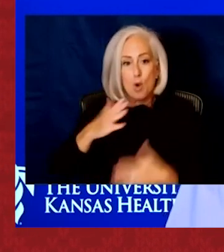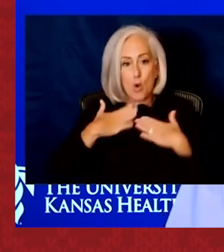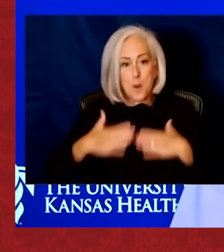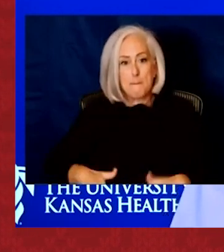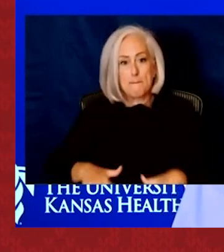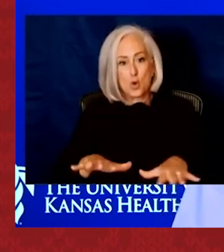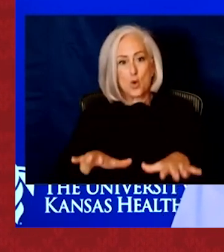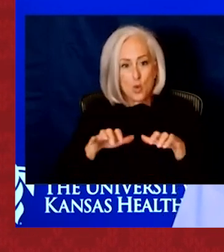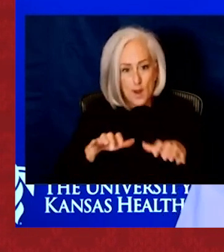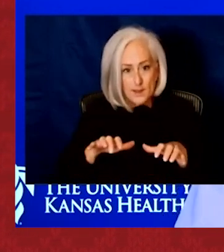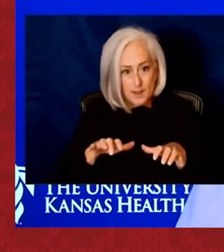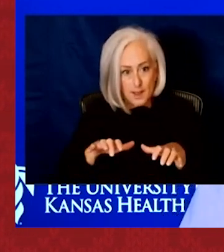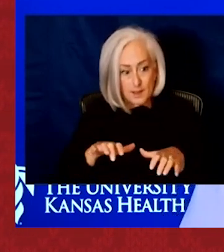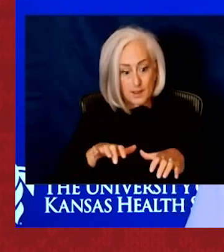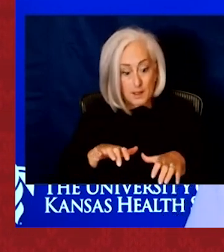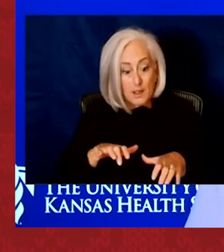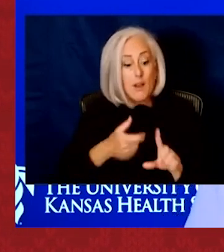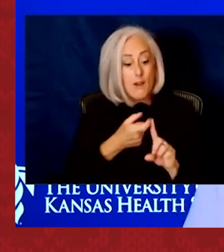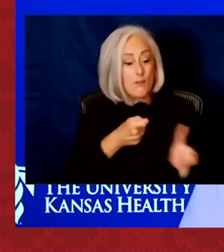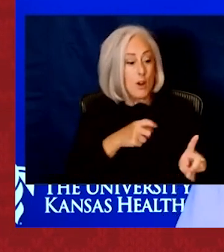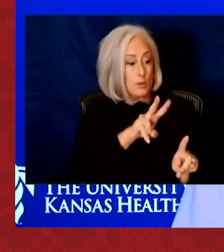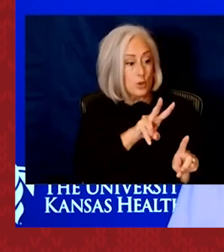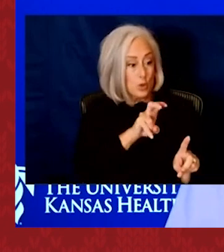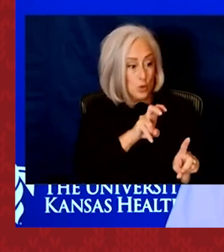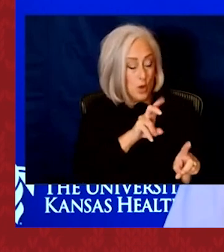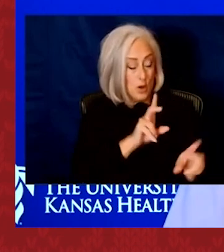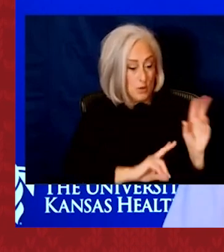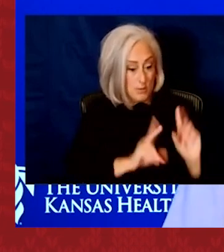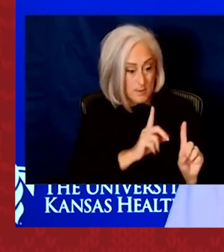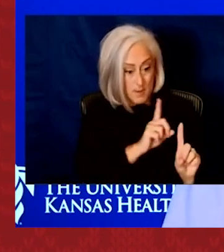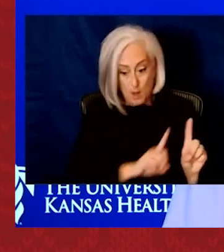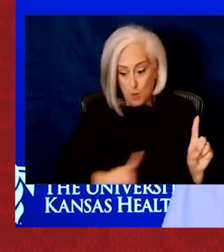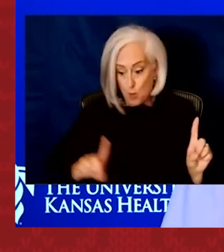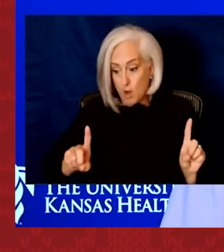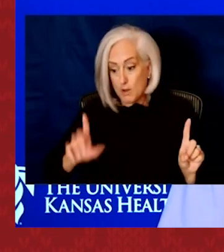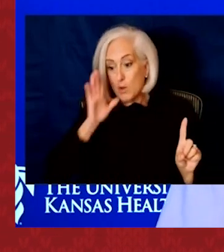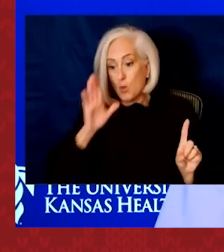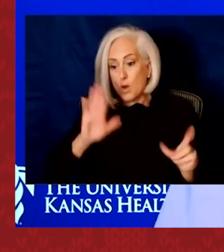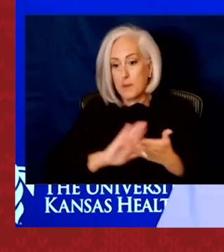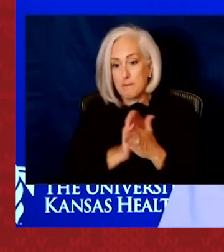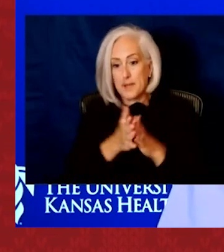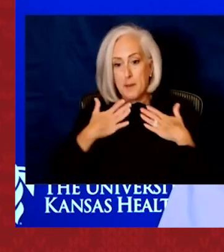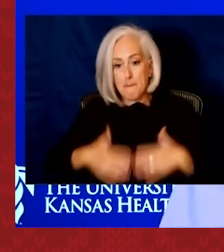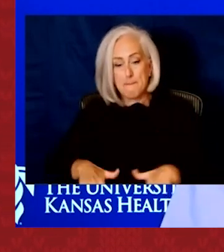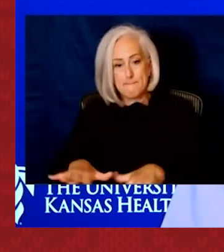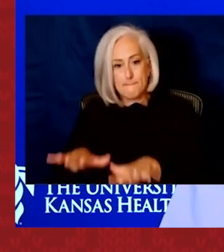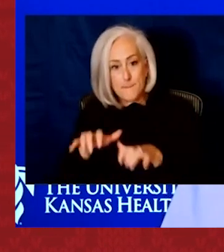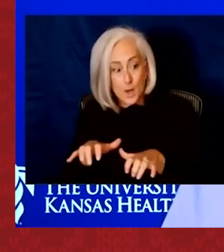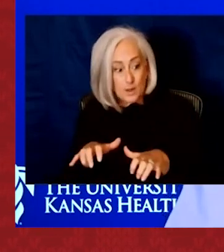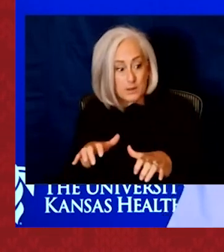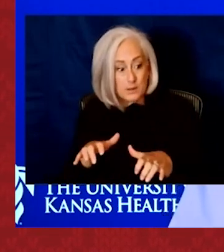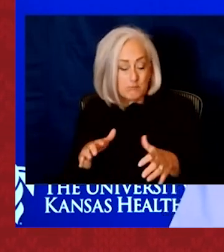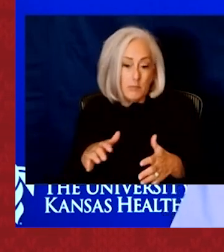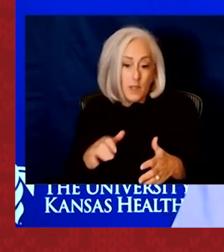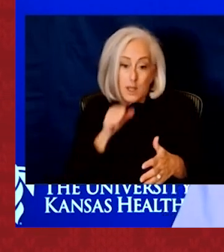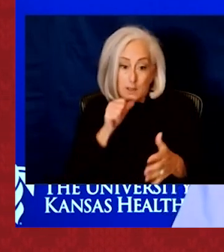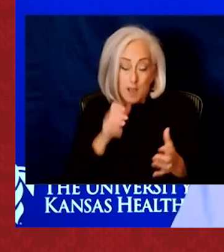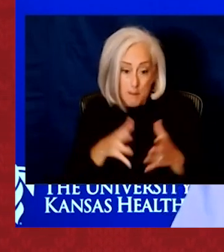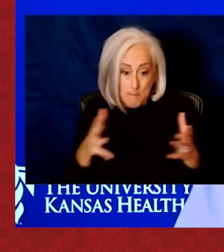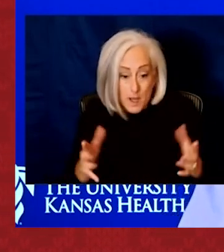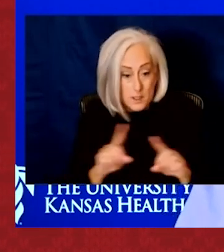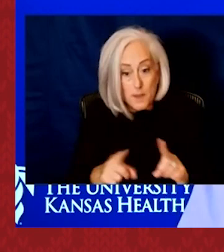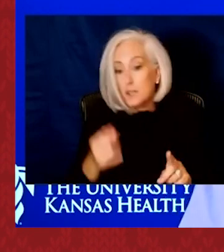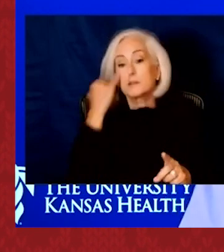to 200 cases. That's not much, but what if it is your child? Exactly. So we are going back to school. Please talk